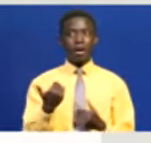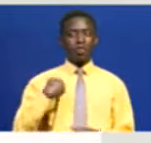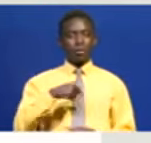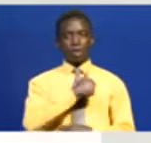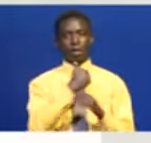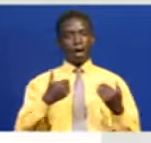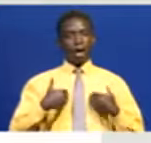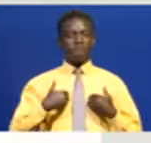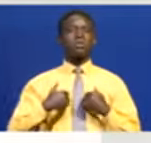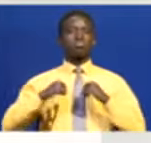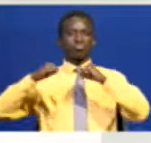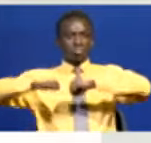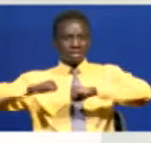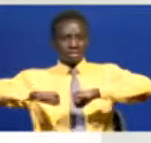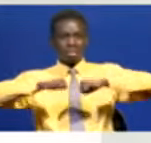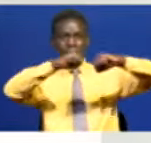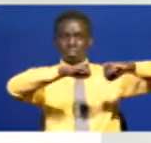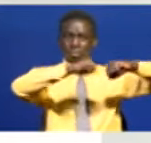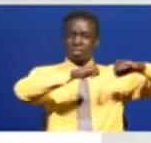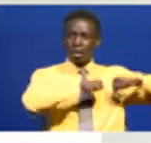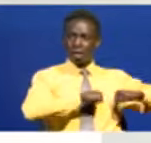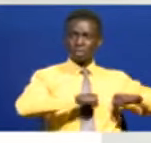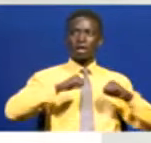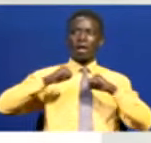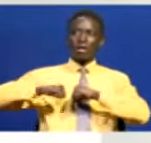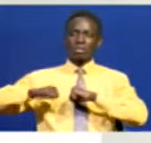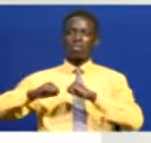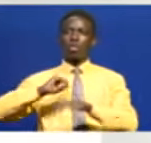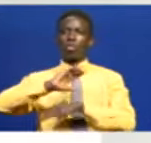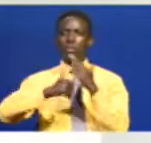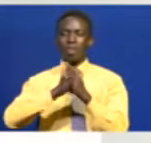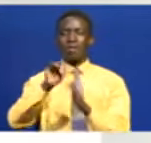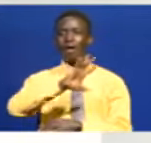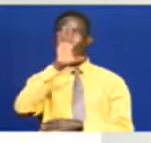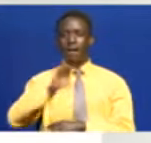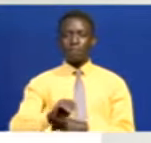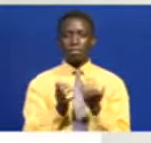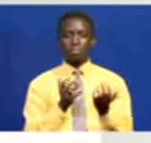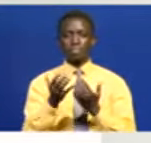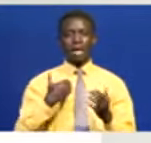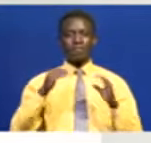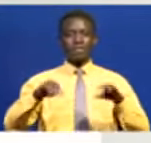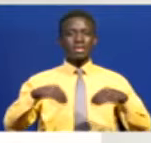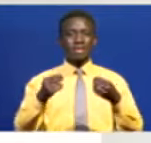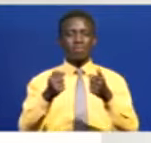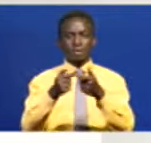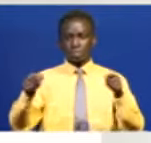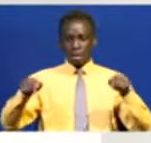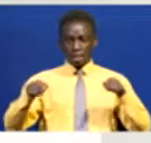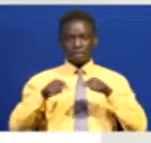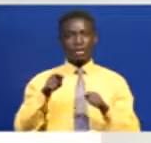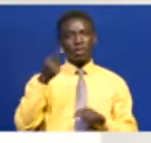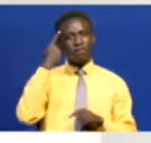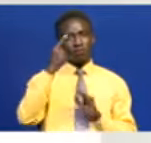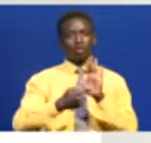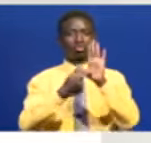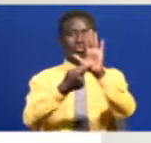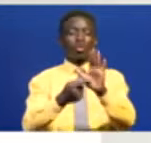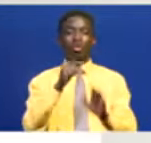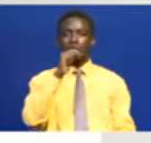negotiated all the African businesses mm-hmm. who have been allocated spaces for exhibition. Yes. It's not just to come in, it